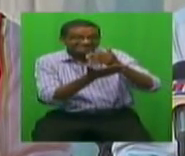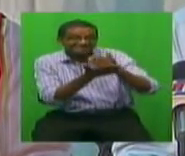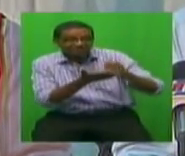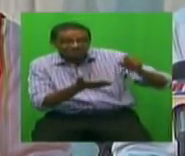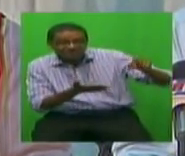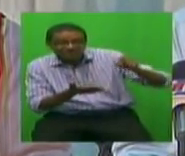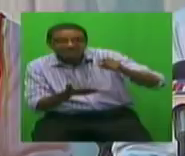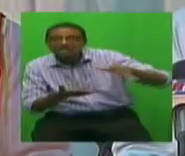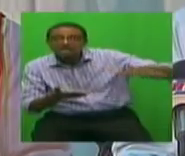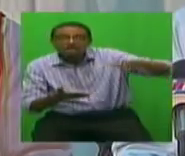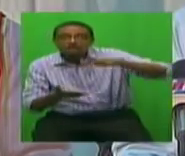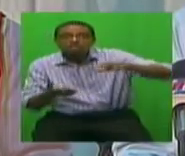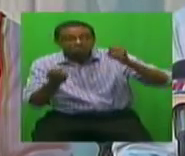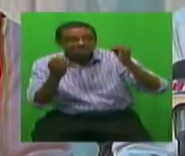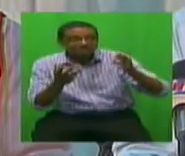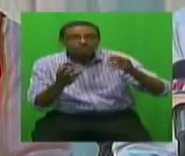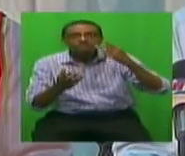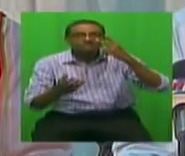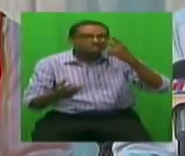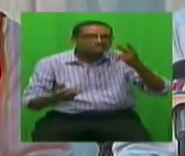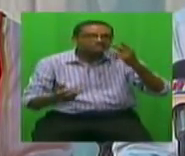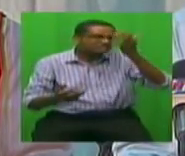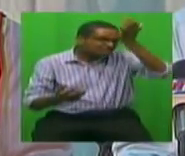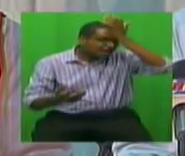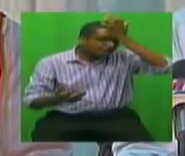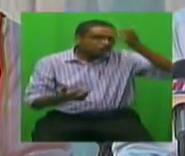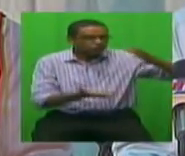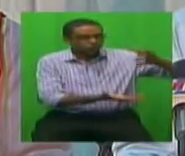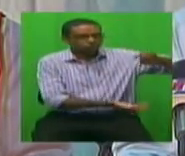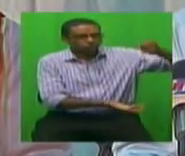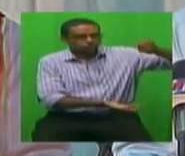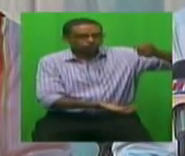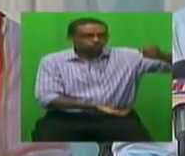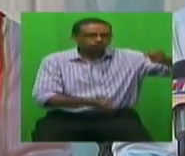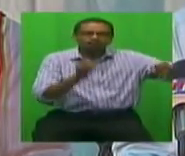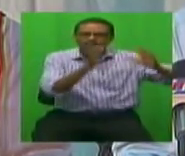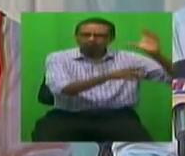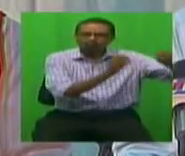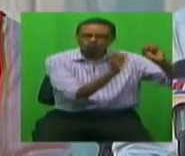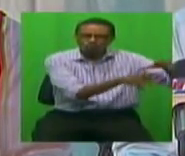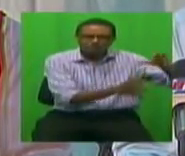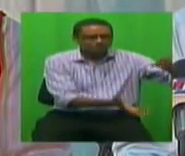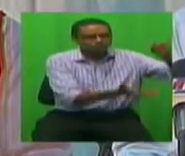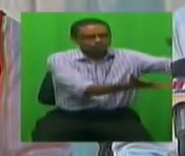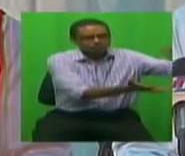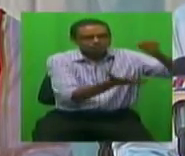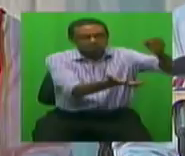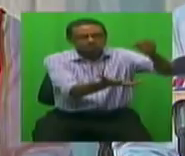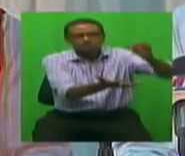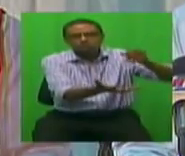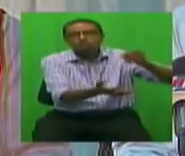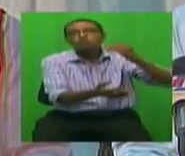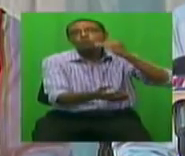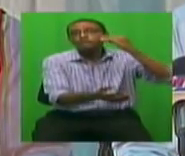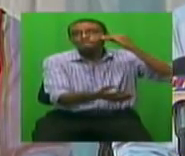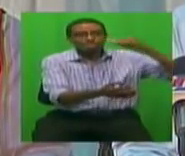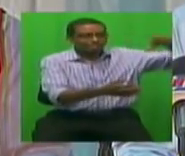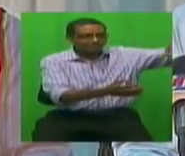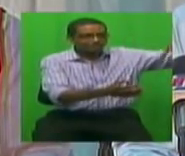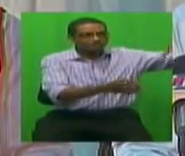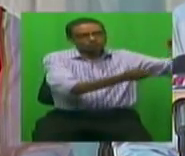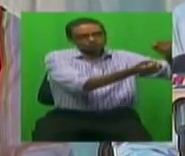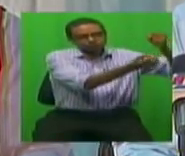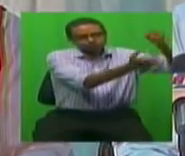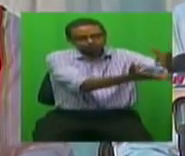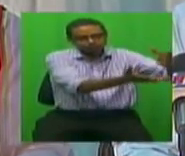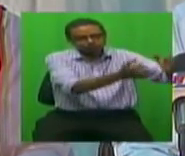and the heaps of rubbish that are piling up outside of persons' homes, as is to be expected, as they dispose of all of the items that were destroyed